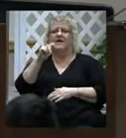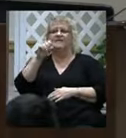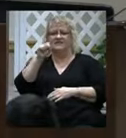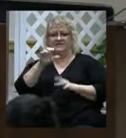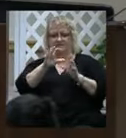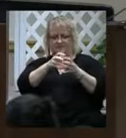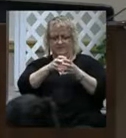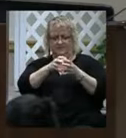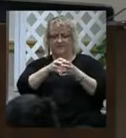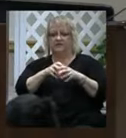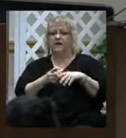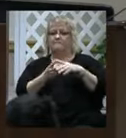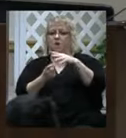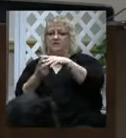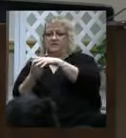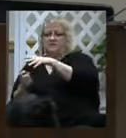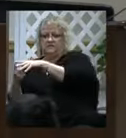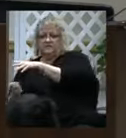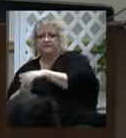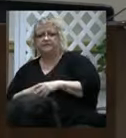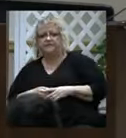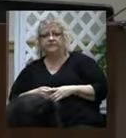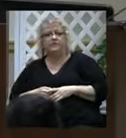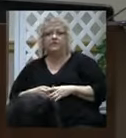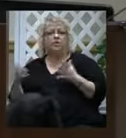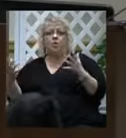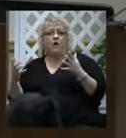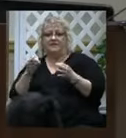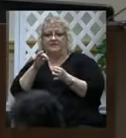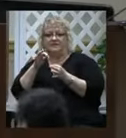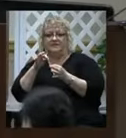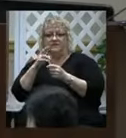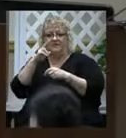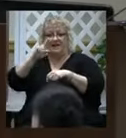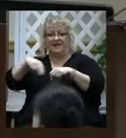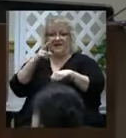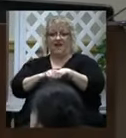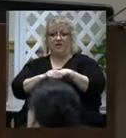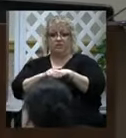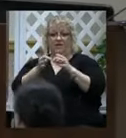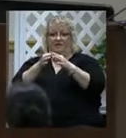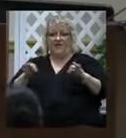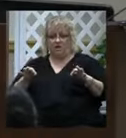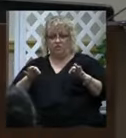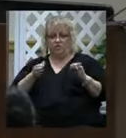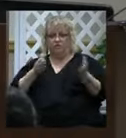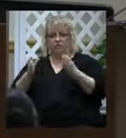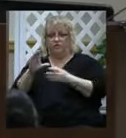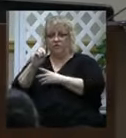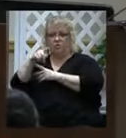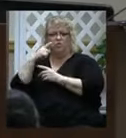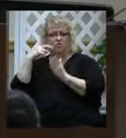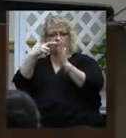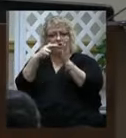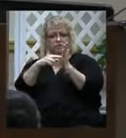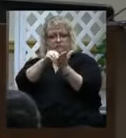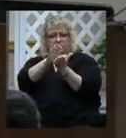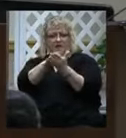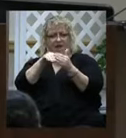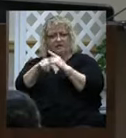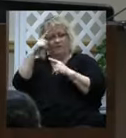Okay, this is singular, pockets. To what extent do we use National Language Service Corps in terms of registry and access